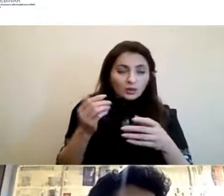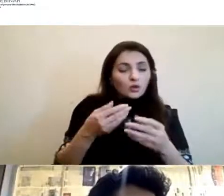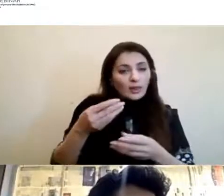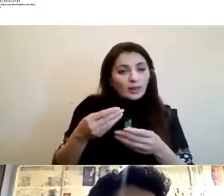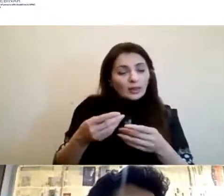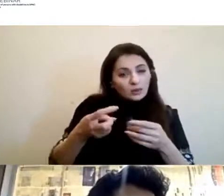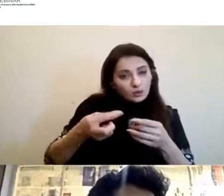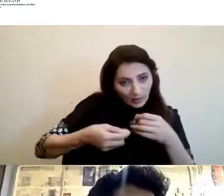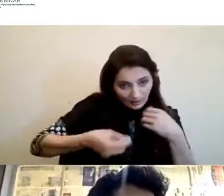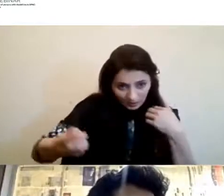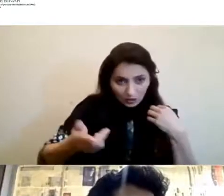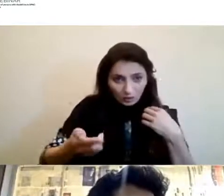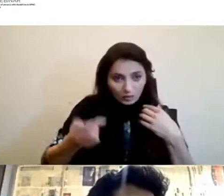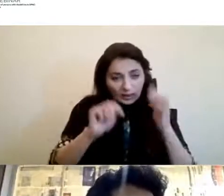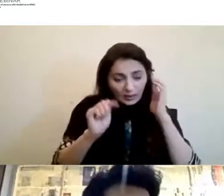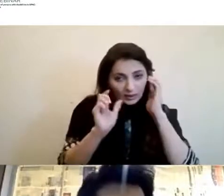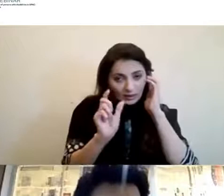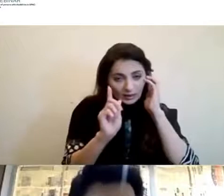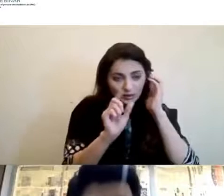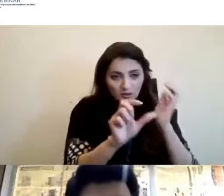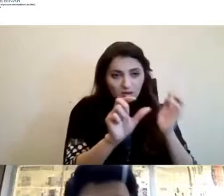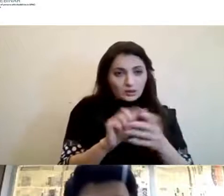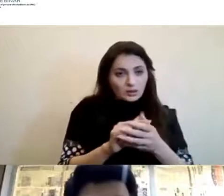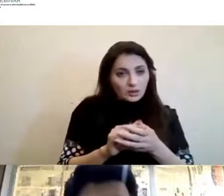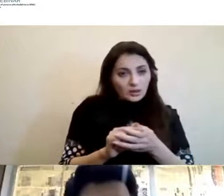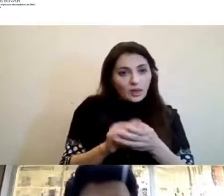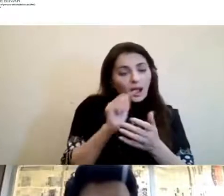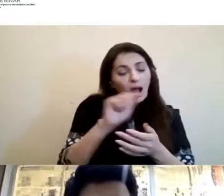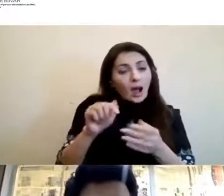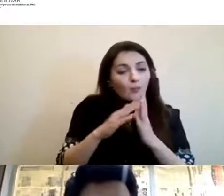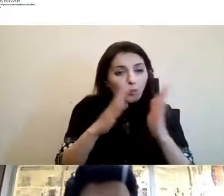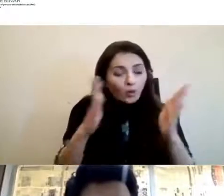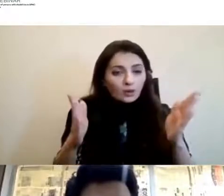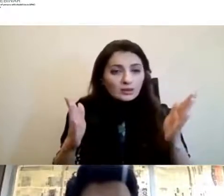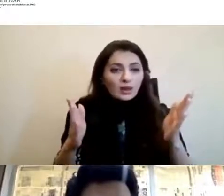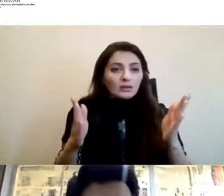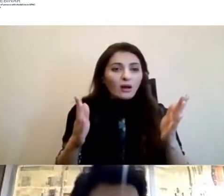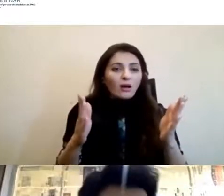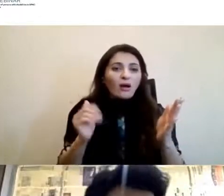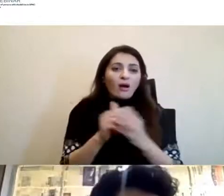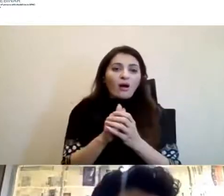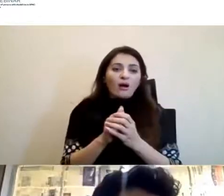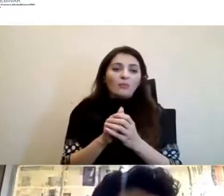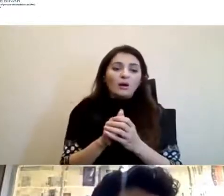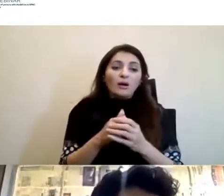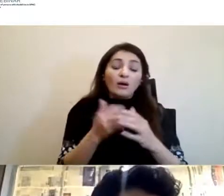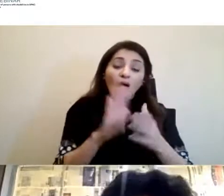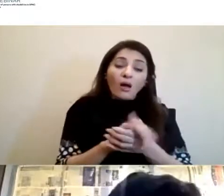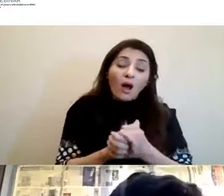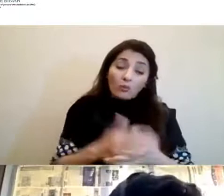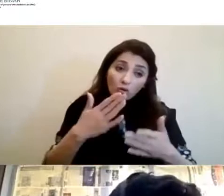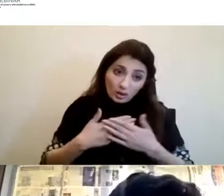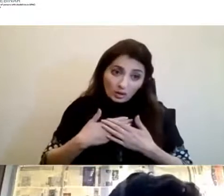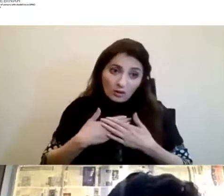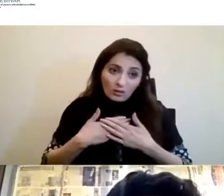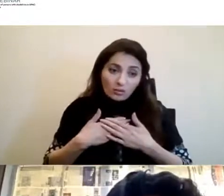in industry is you also get a lot of loyalty from users if you are solving problems. That this is